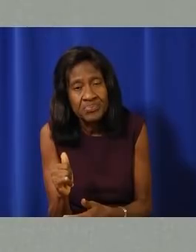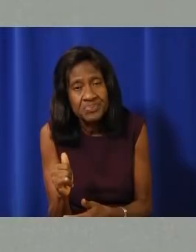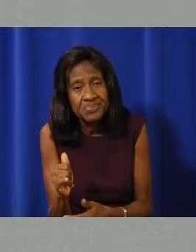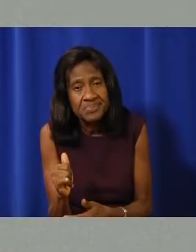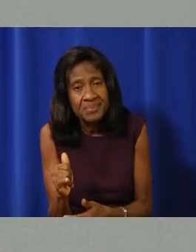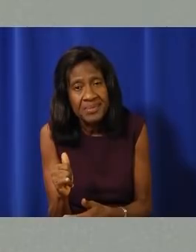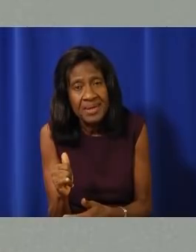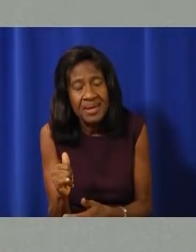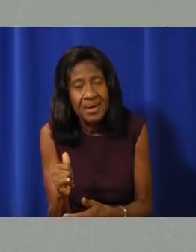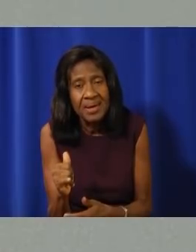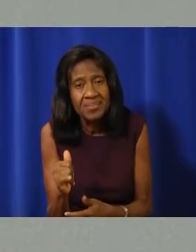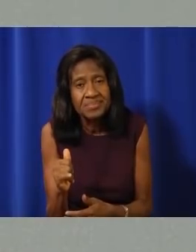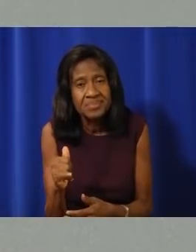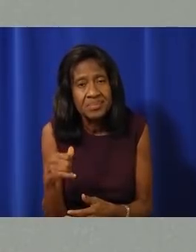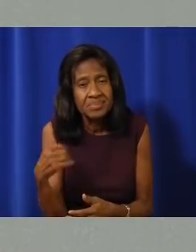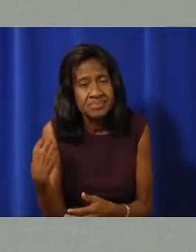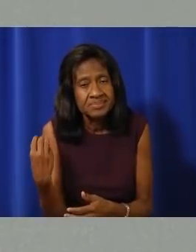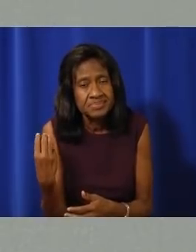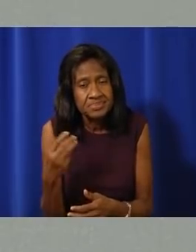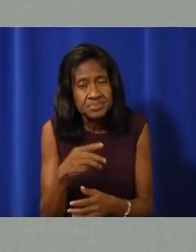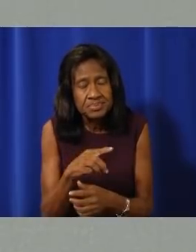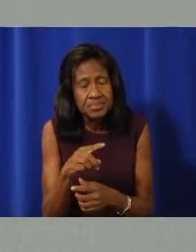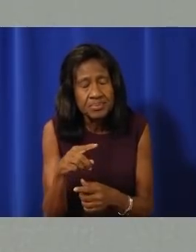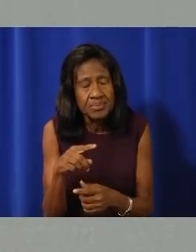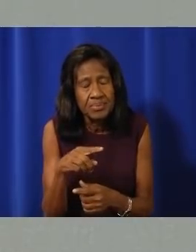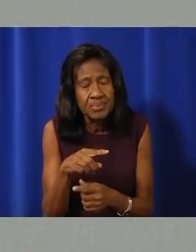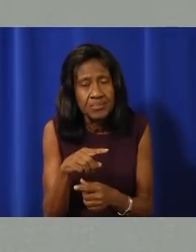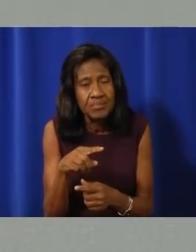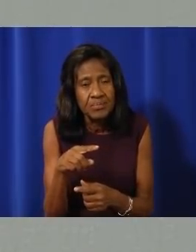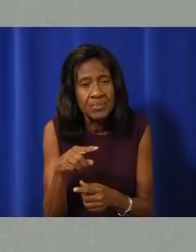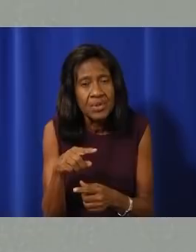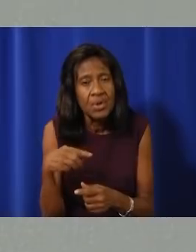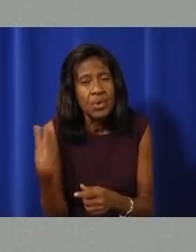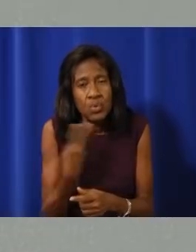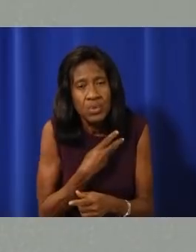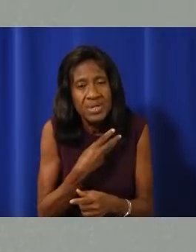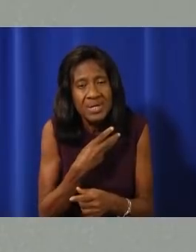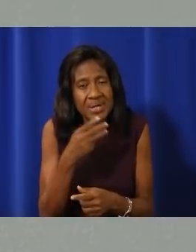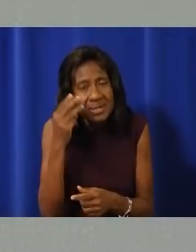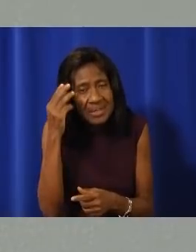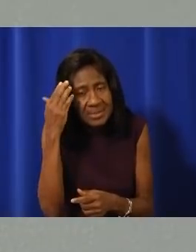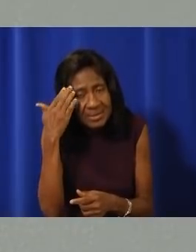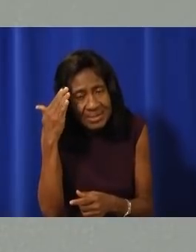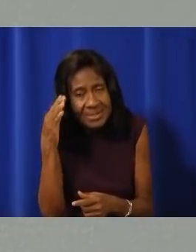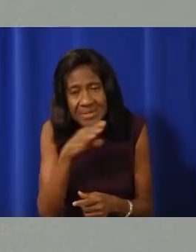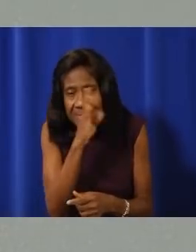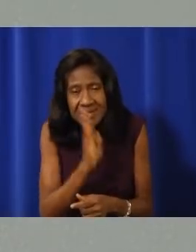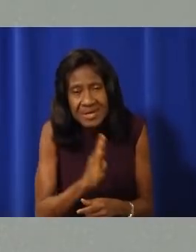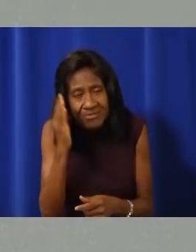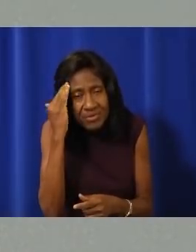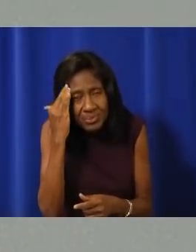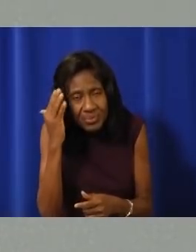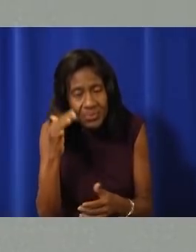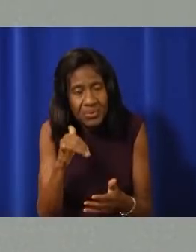current outbreak of community transmission going unnoticed for some little time.